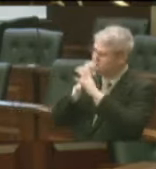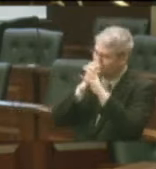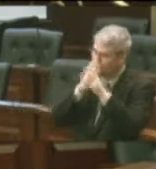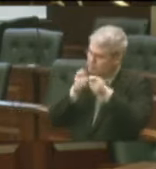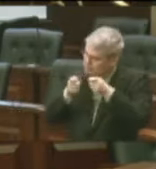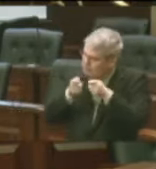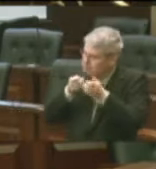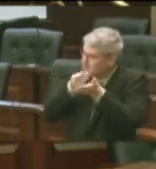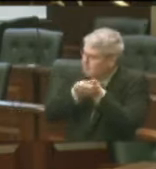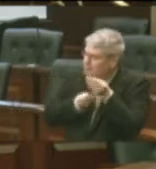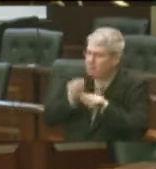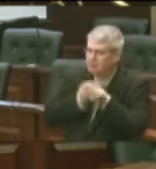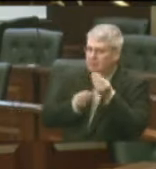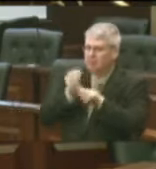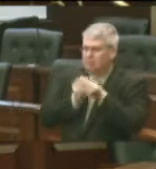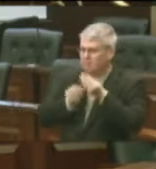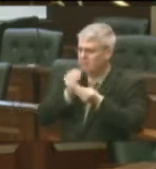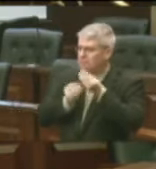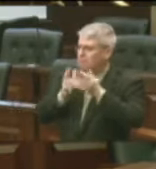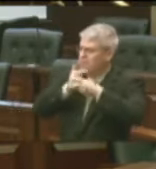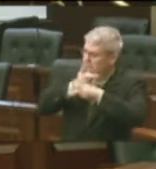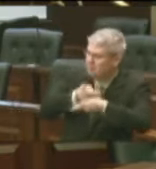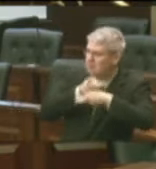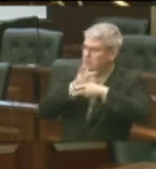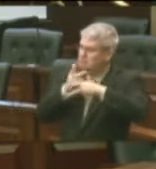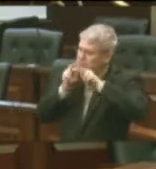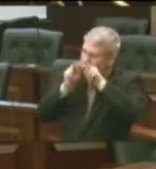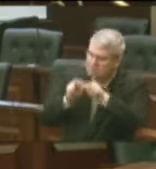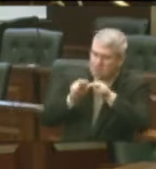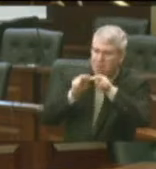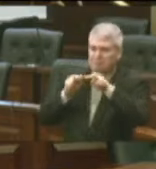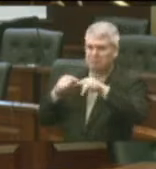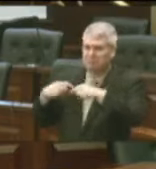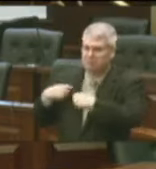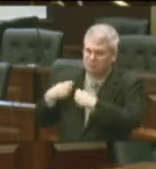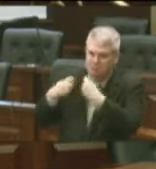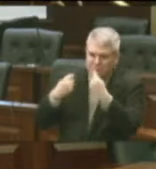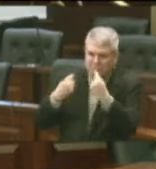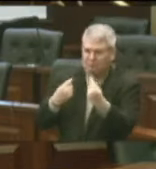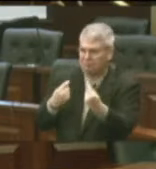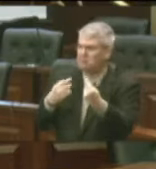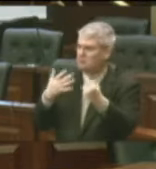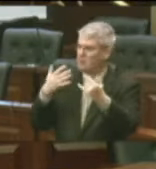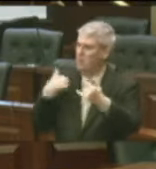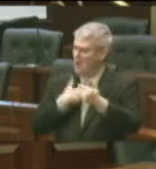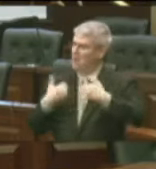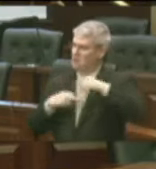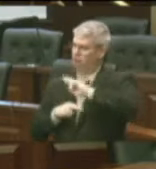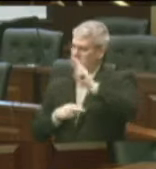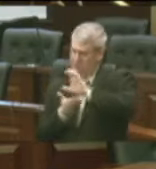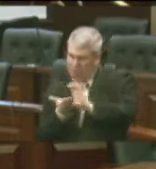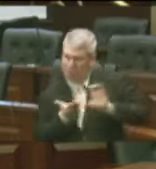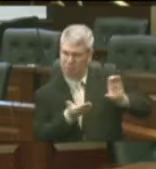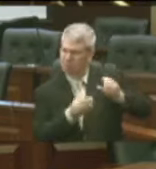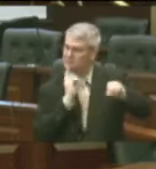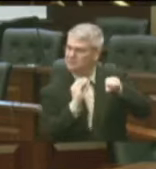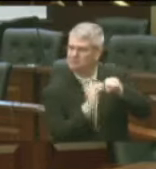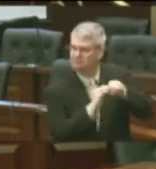we've set aside healthy reserves, we've limited government spending, and we've rolled back state